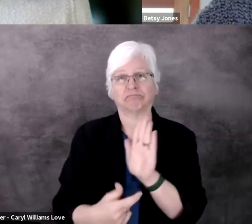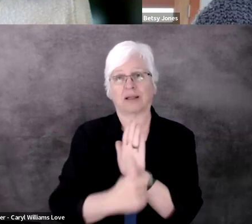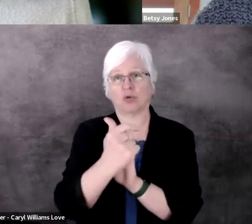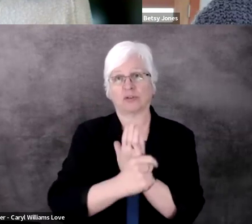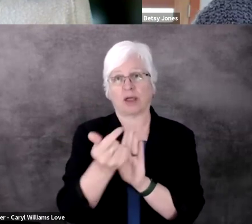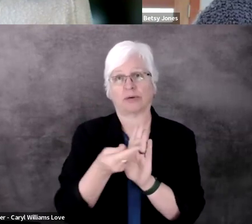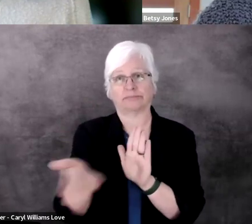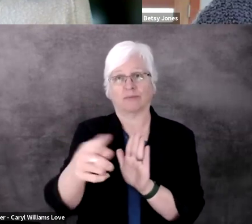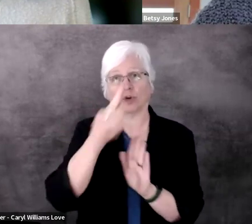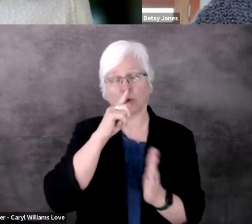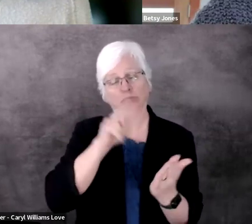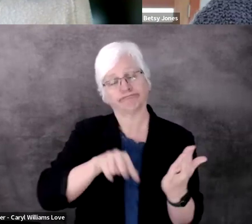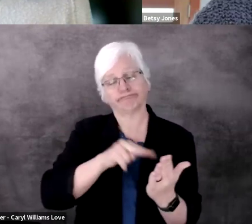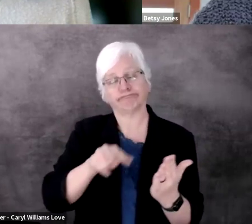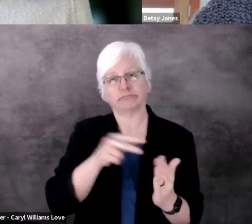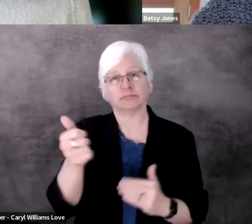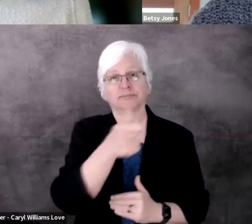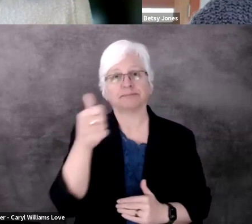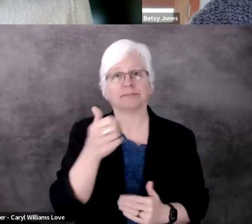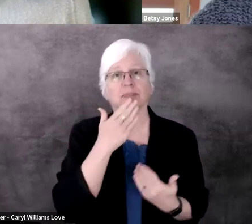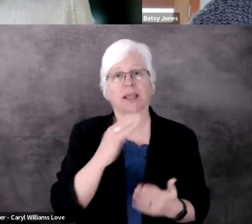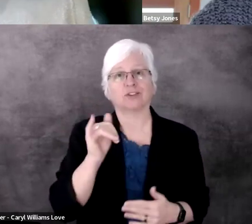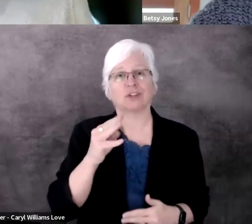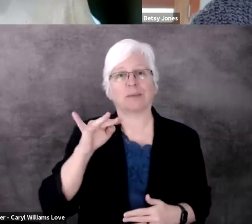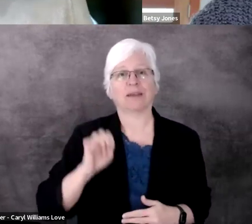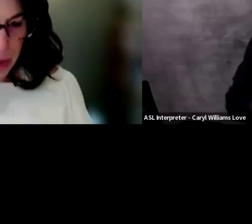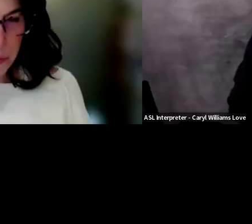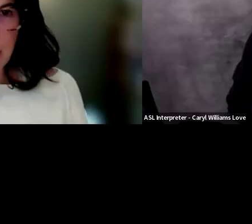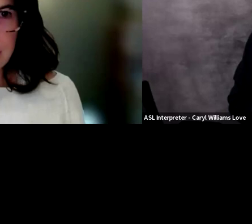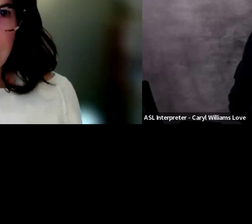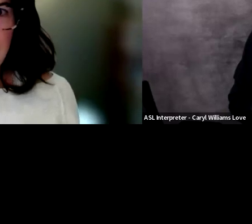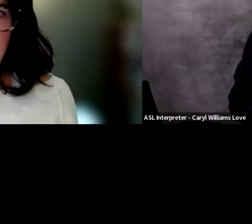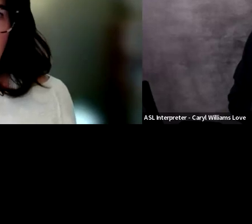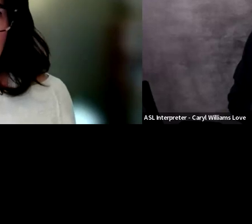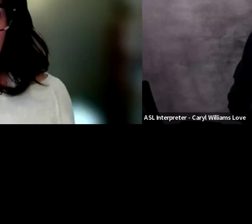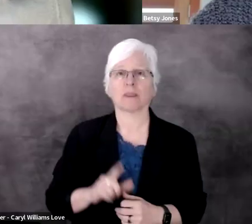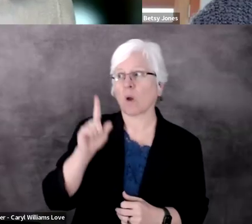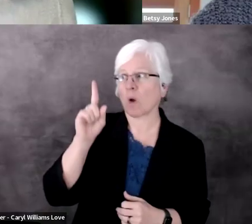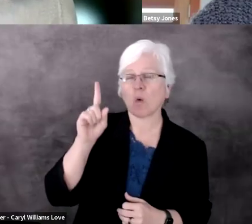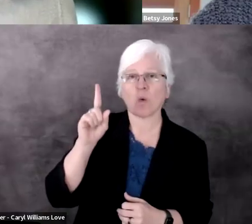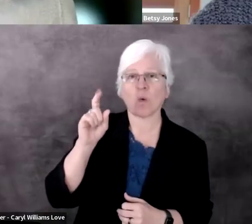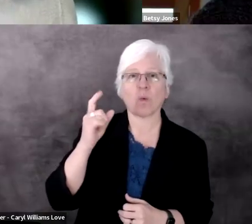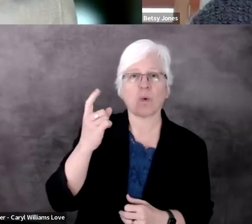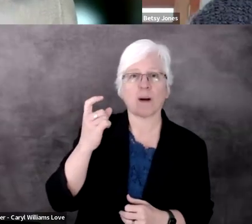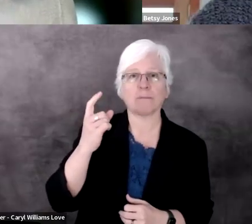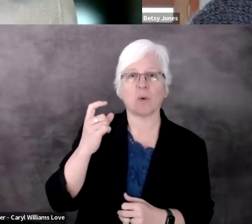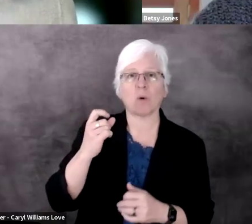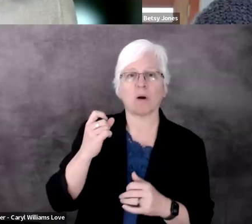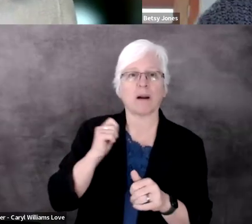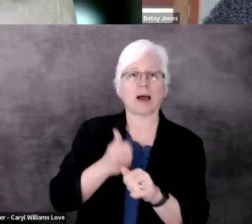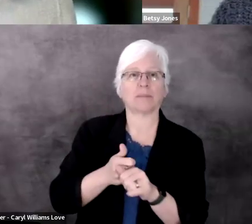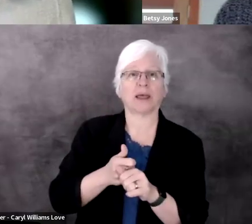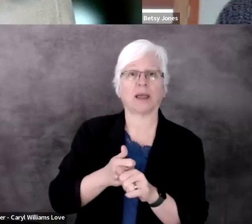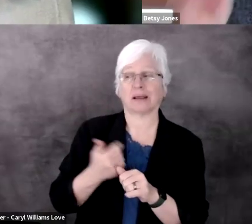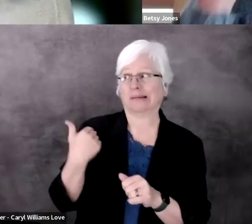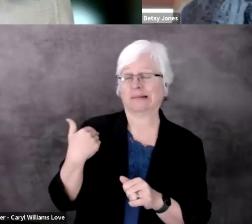for you to digest. Thanks, Jamie. Thanks, Betsy. One last update for everyone. When we met in February, we